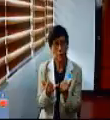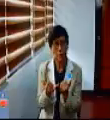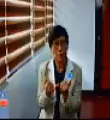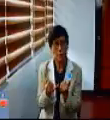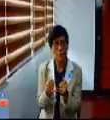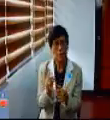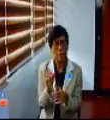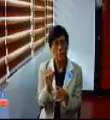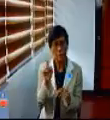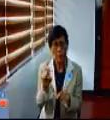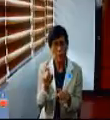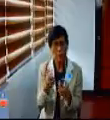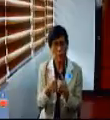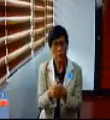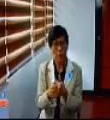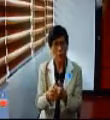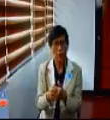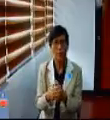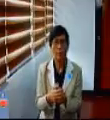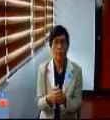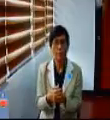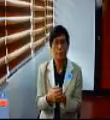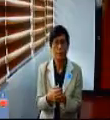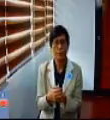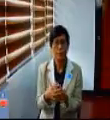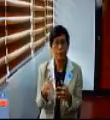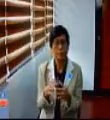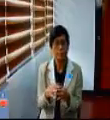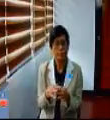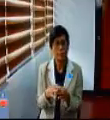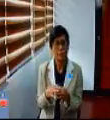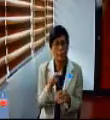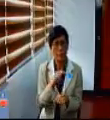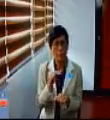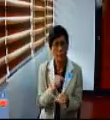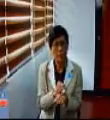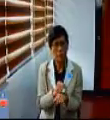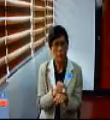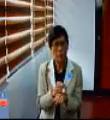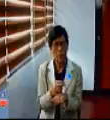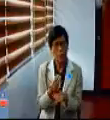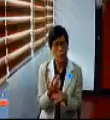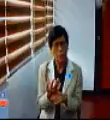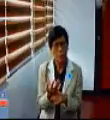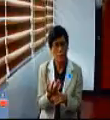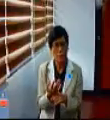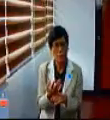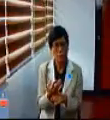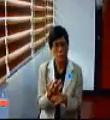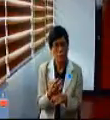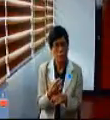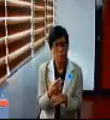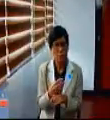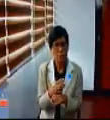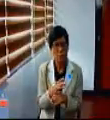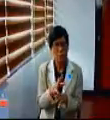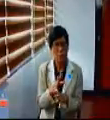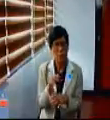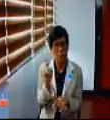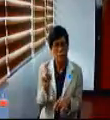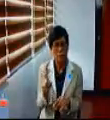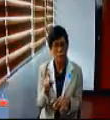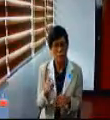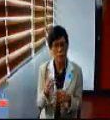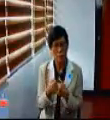follow. The binding obligations in international law for states that have ratified treaties or are bound by customary international